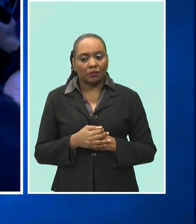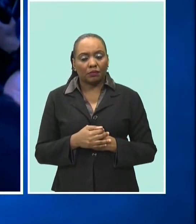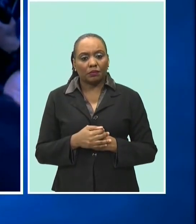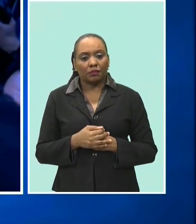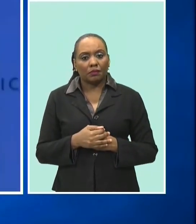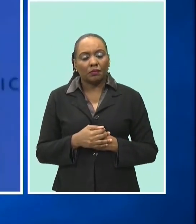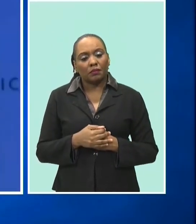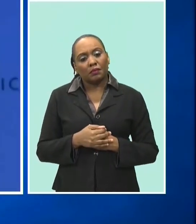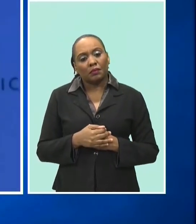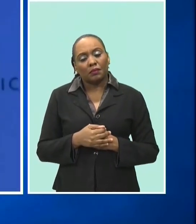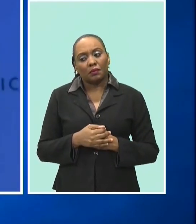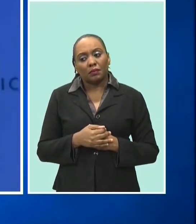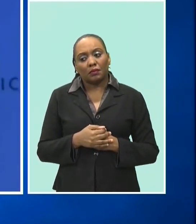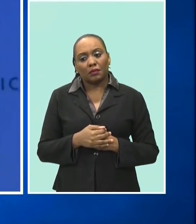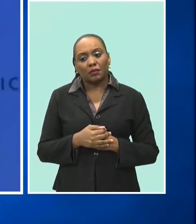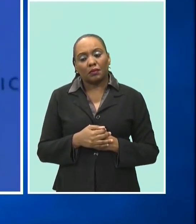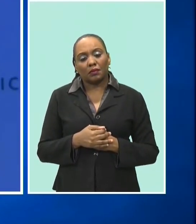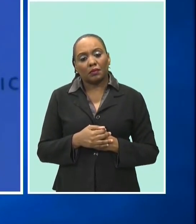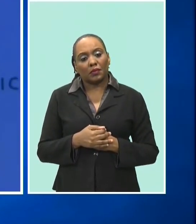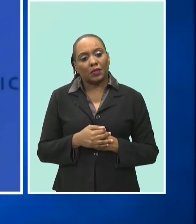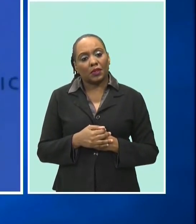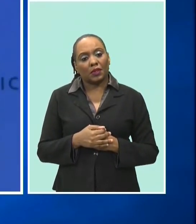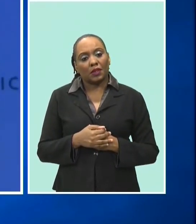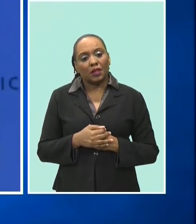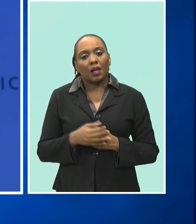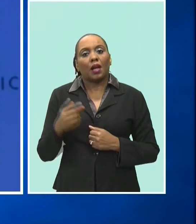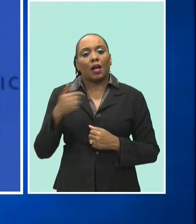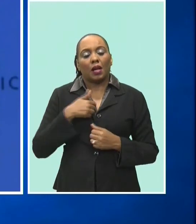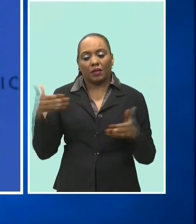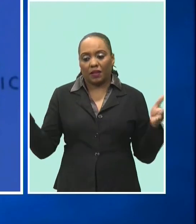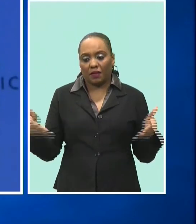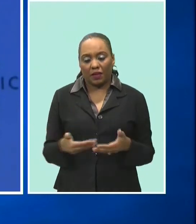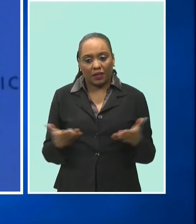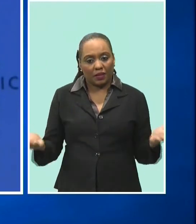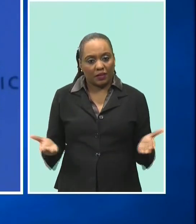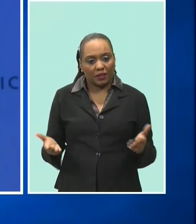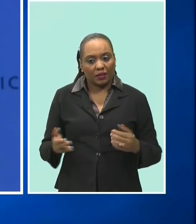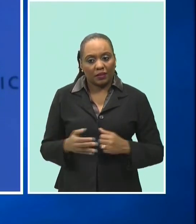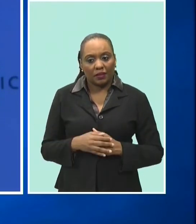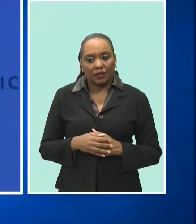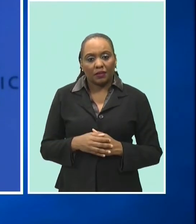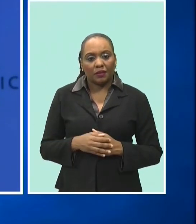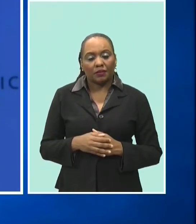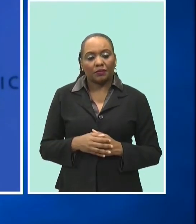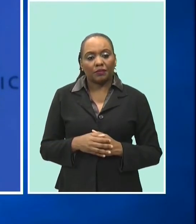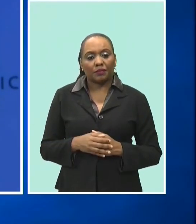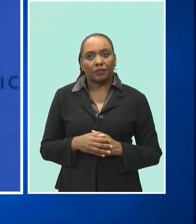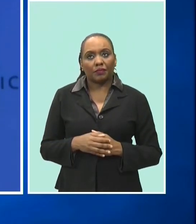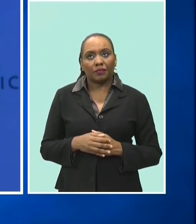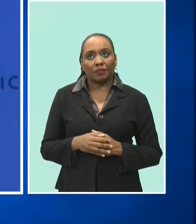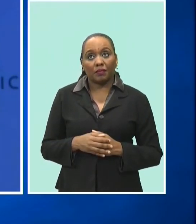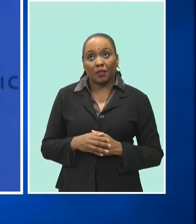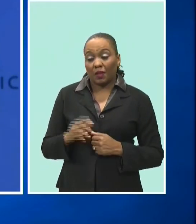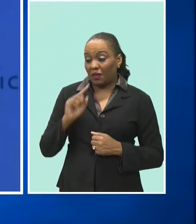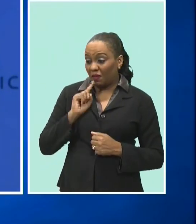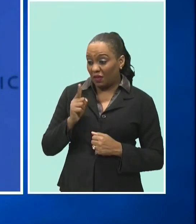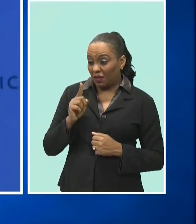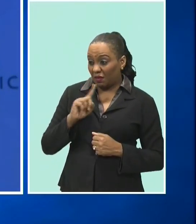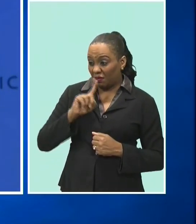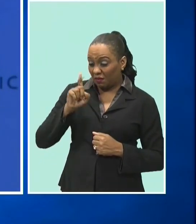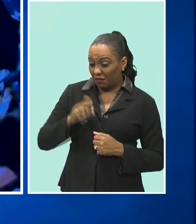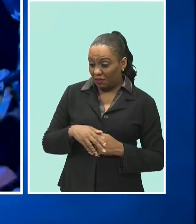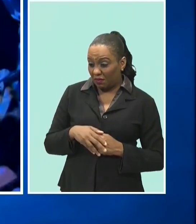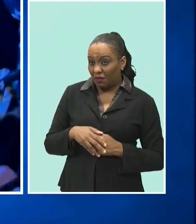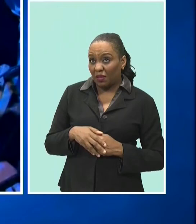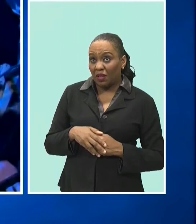to have friends like I that. was, you know, I was invited We're here. not allowed to have friends like that when you're in government. You think? No. We're not